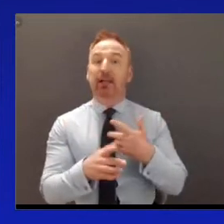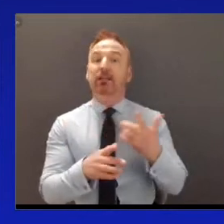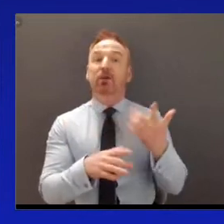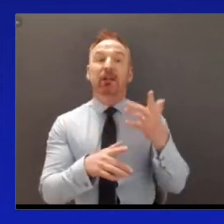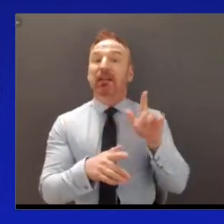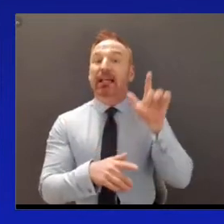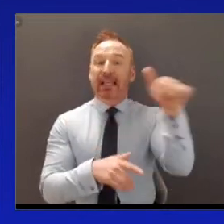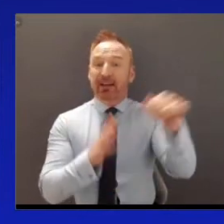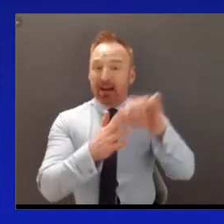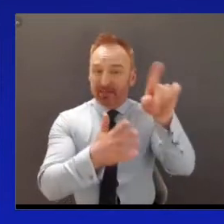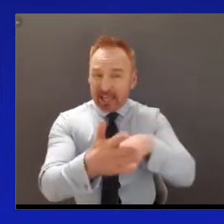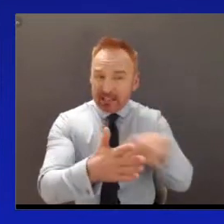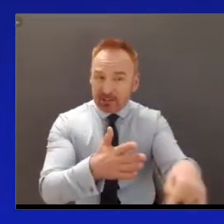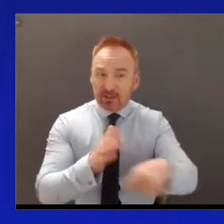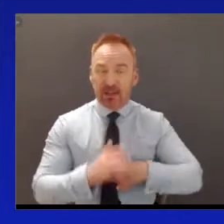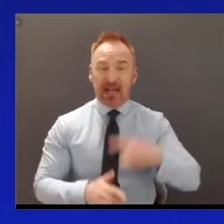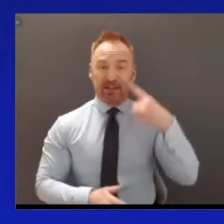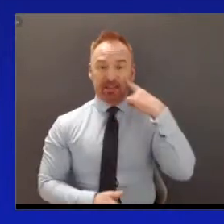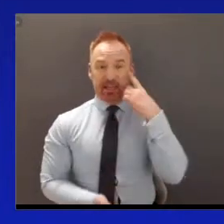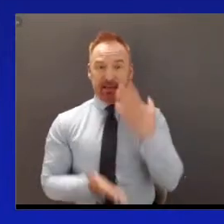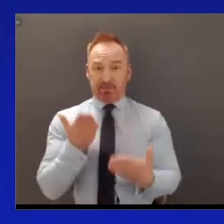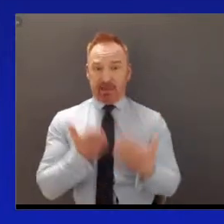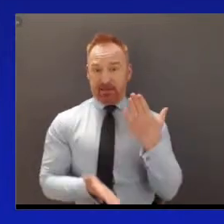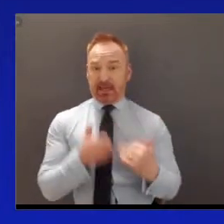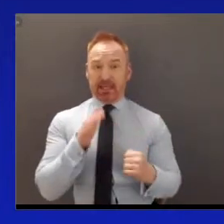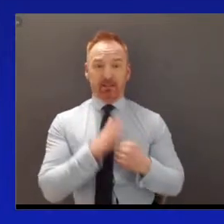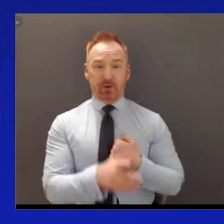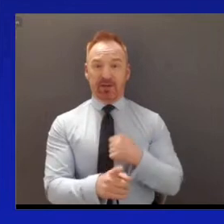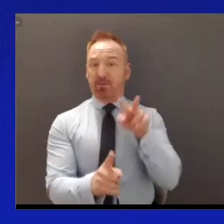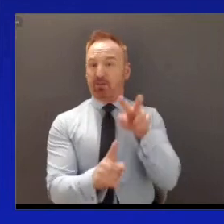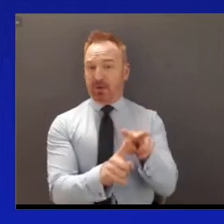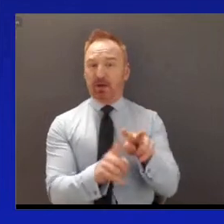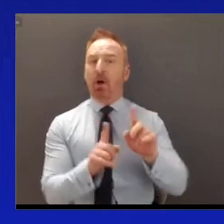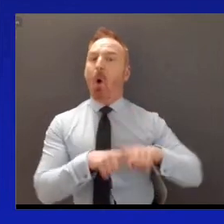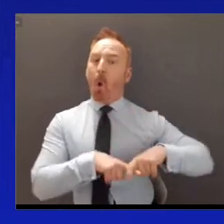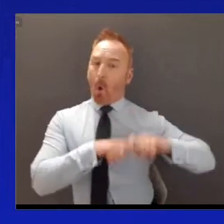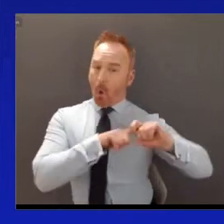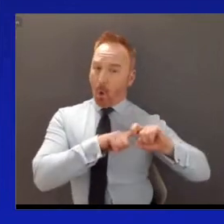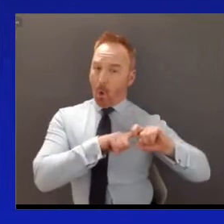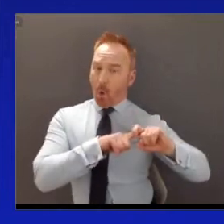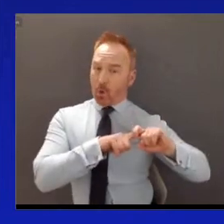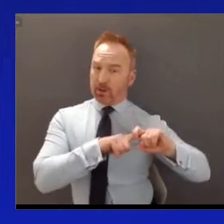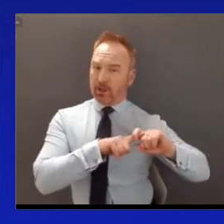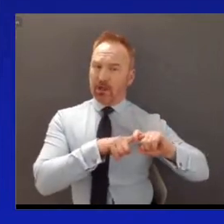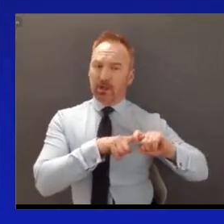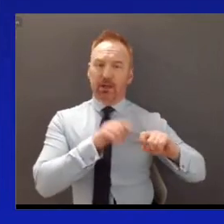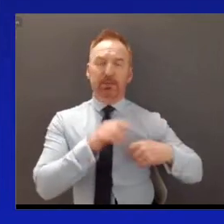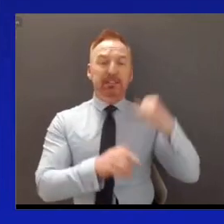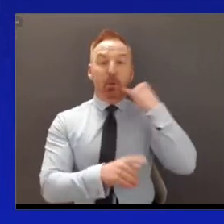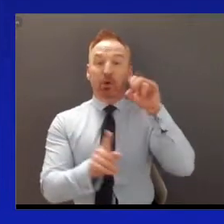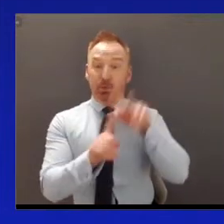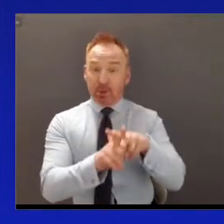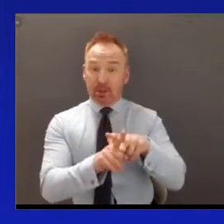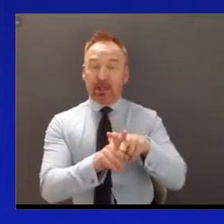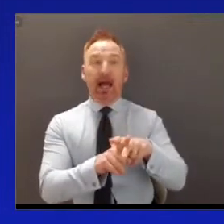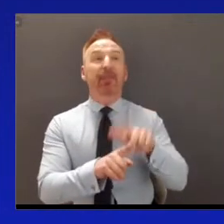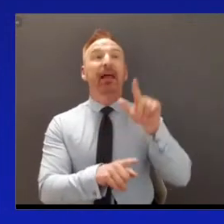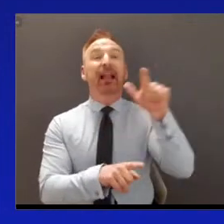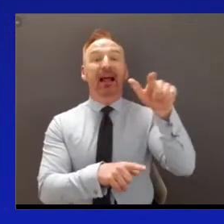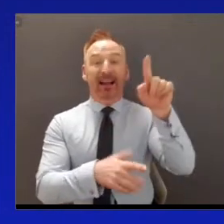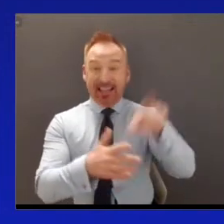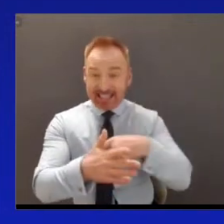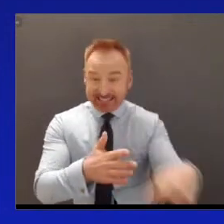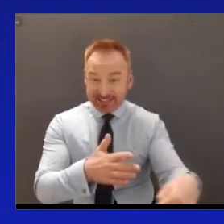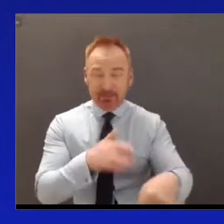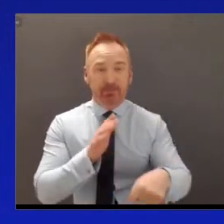people and say, don't bother booking. There's administrative overhead back and forth. There's no point. We're not going to have a Canada Day event. Yeah, no, currently